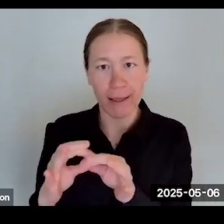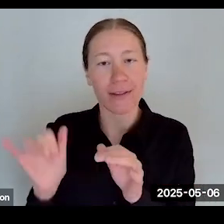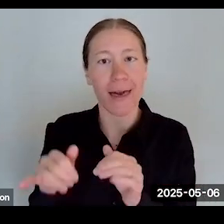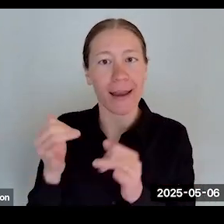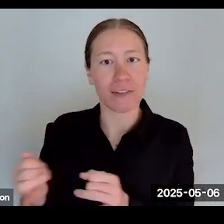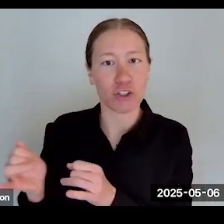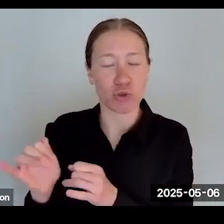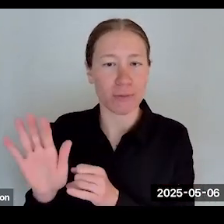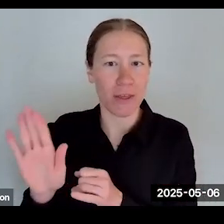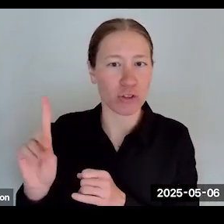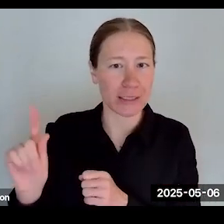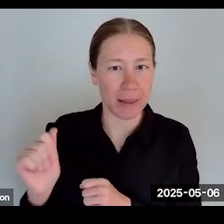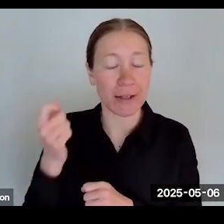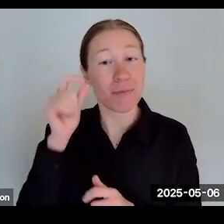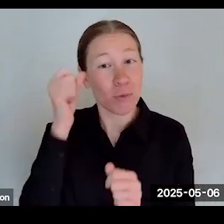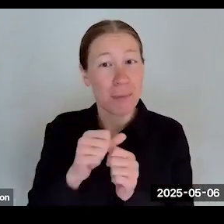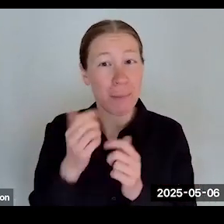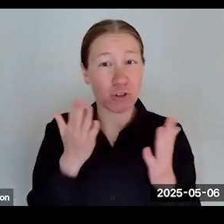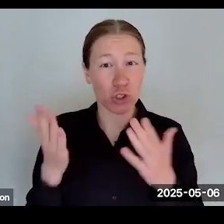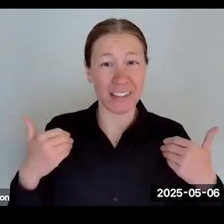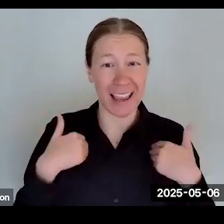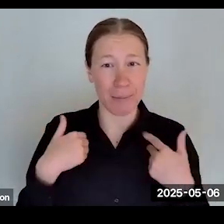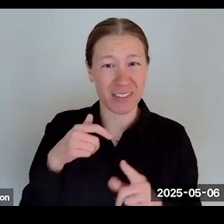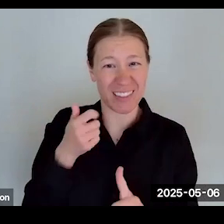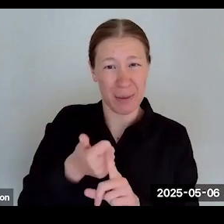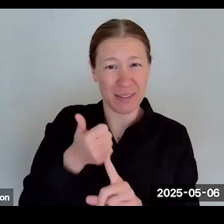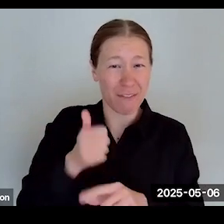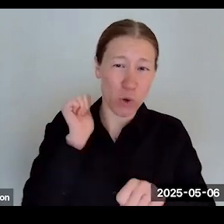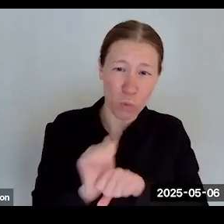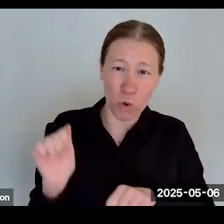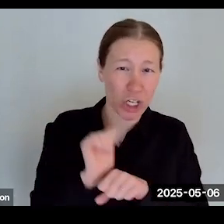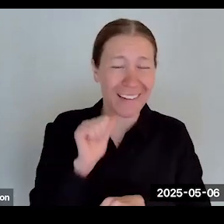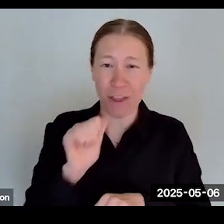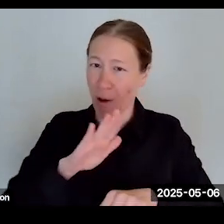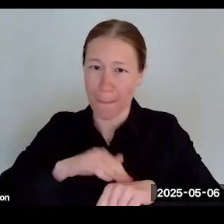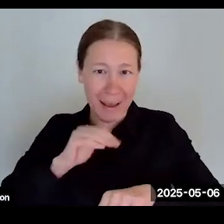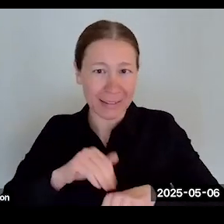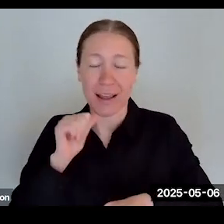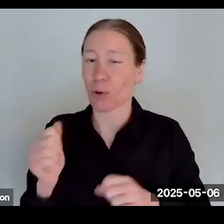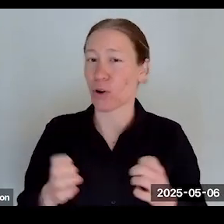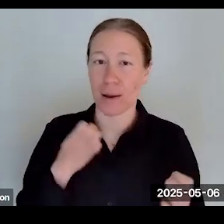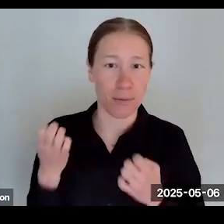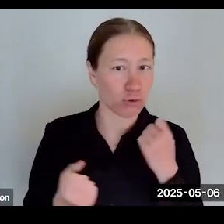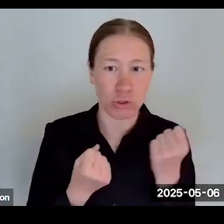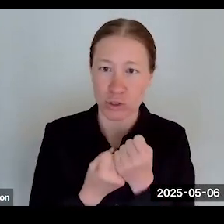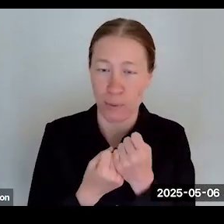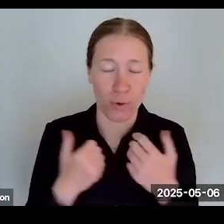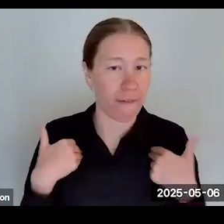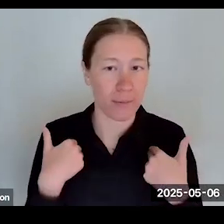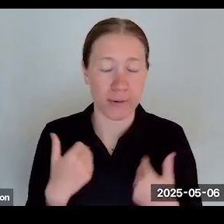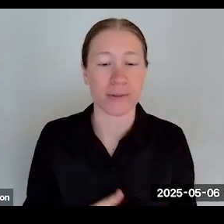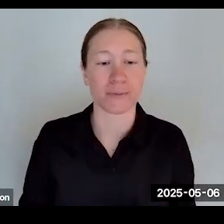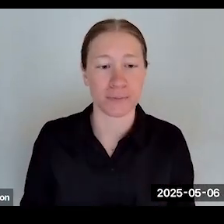disability. Remember, service animals are working animals. They are not pets, and they are not emotional support animals.